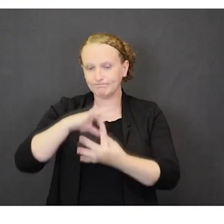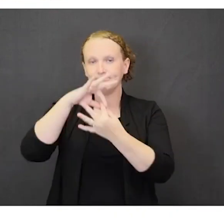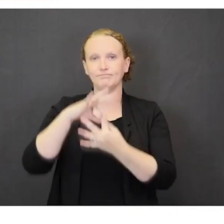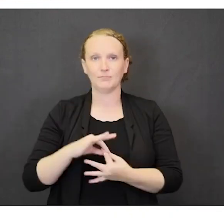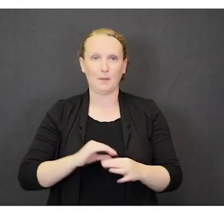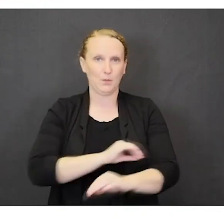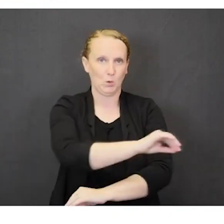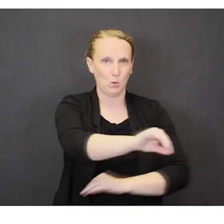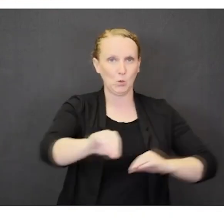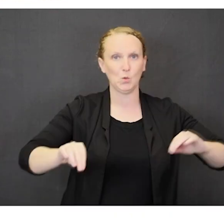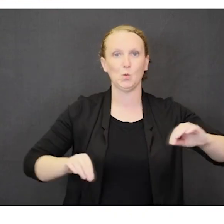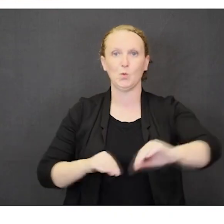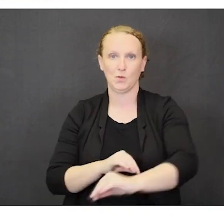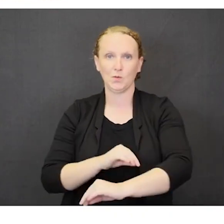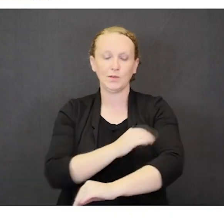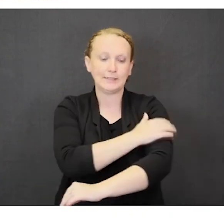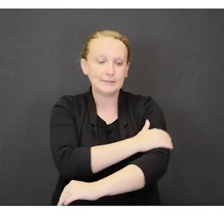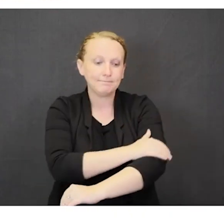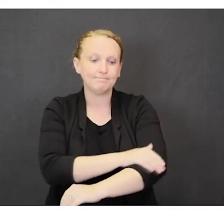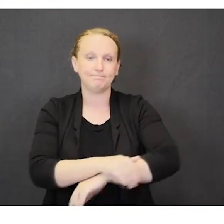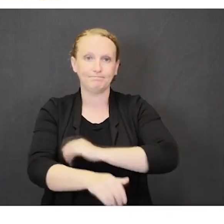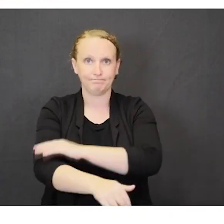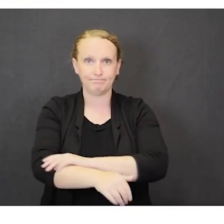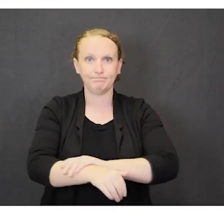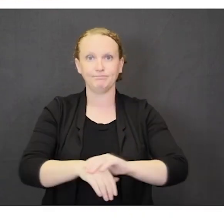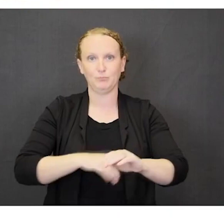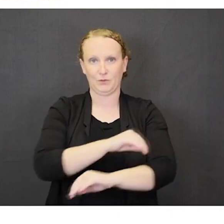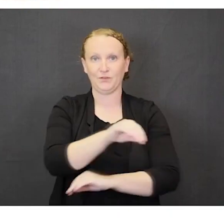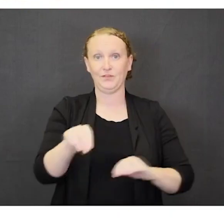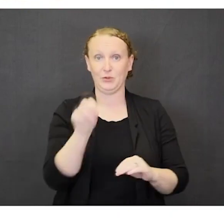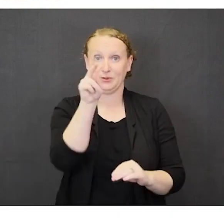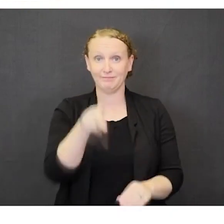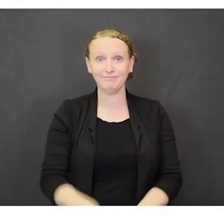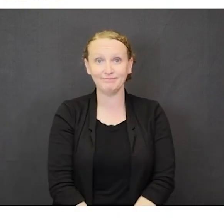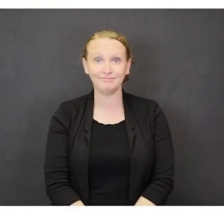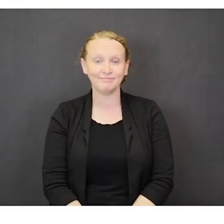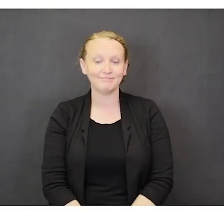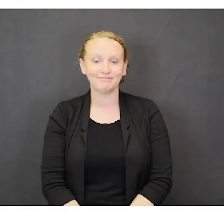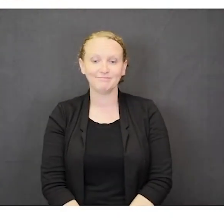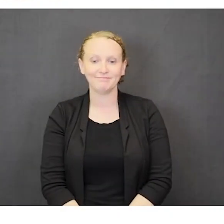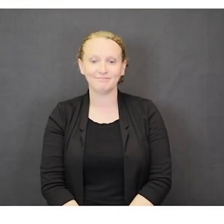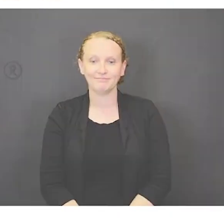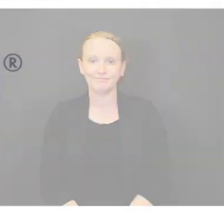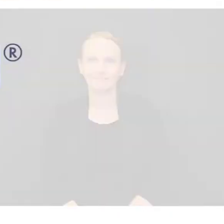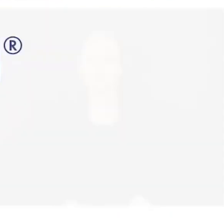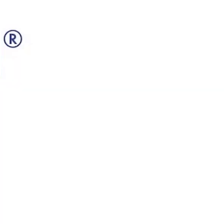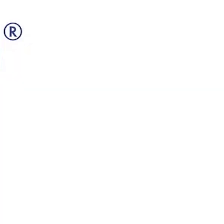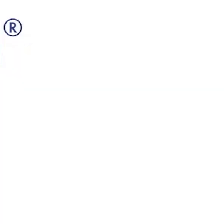Don't stay stuck in it. Move it, move it, move it, move it, move it.